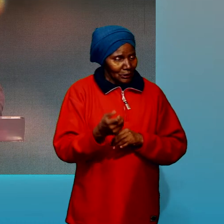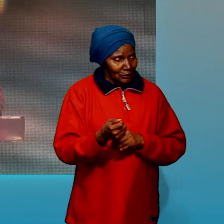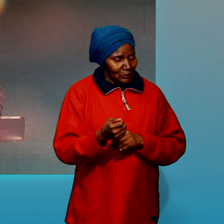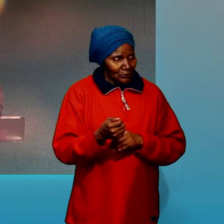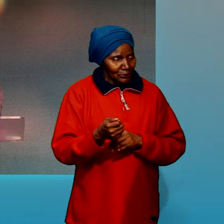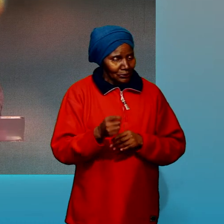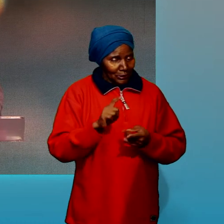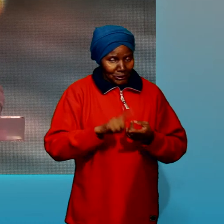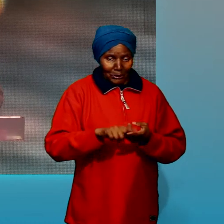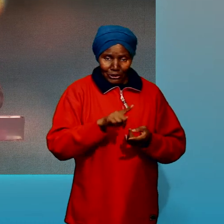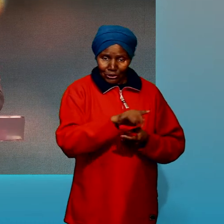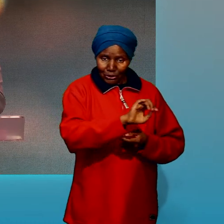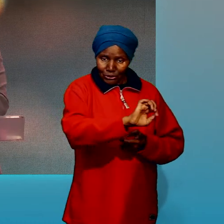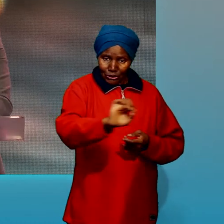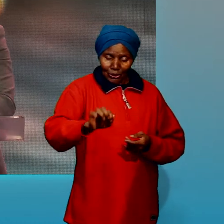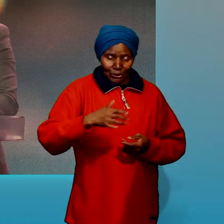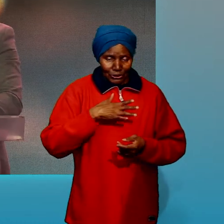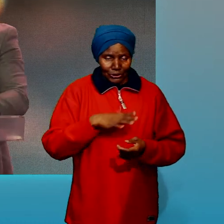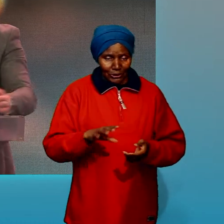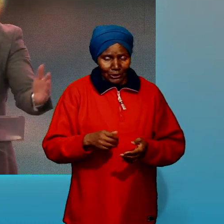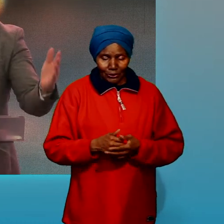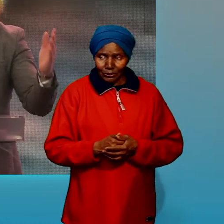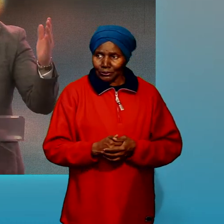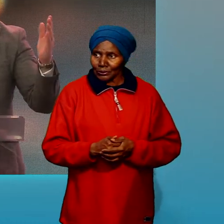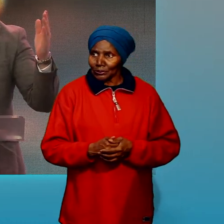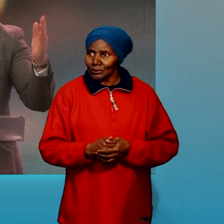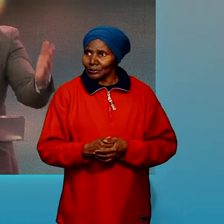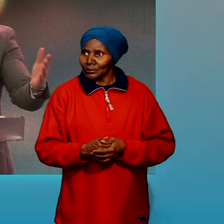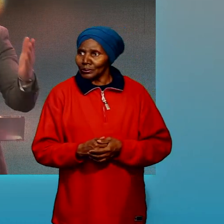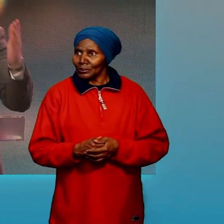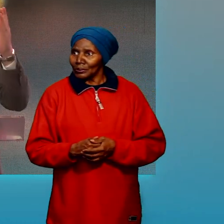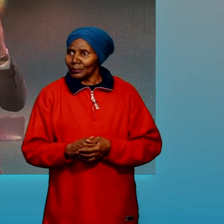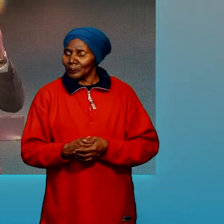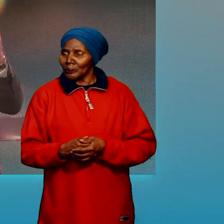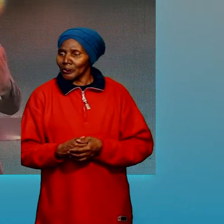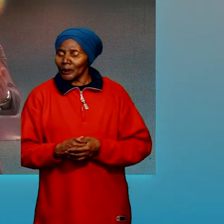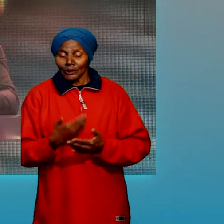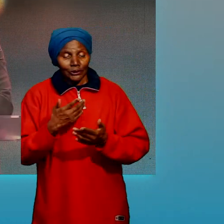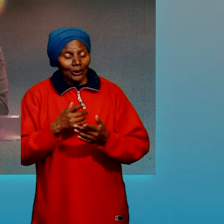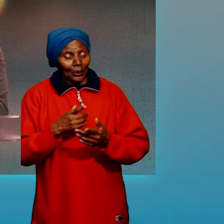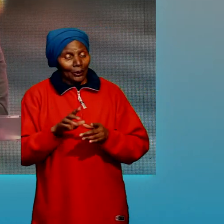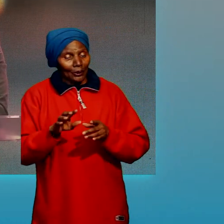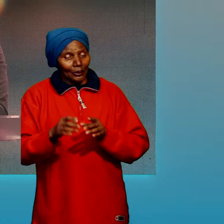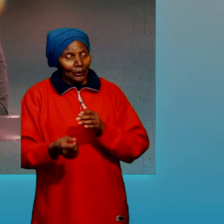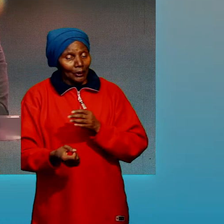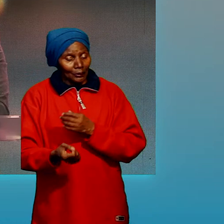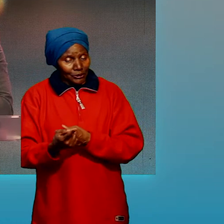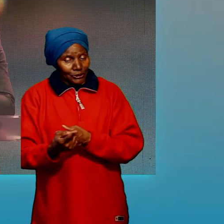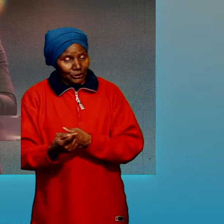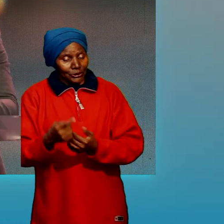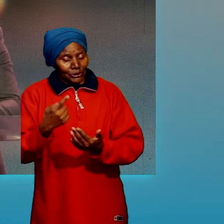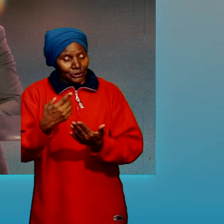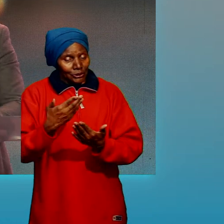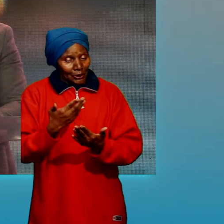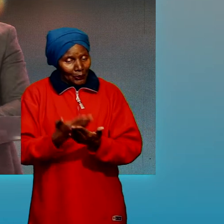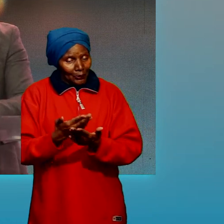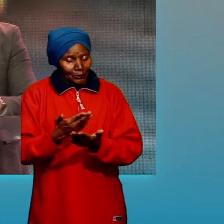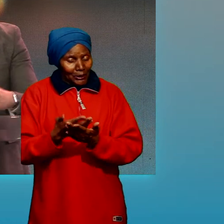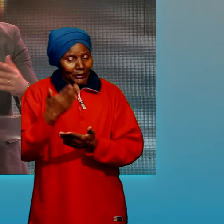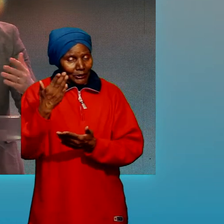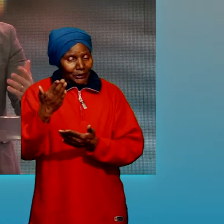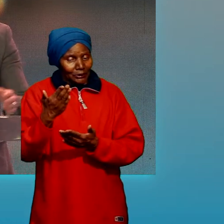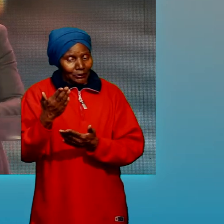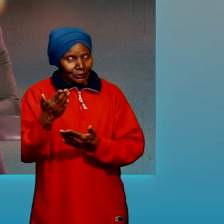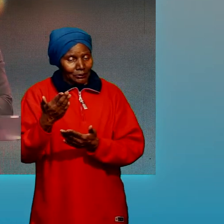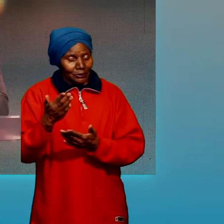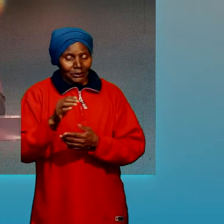The freedom and the flexibility to keep his commandments are entirely ours. However, I would strongly suggest